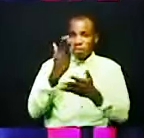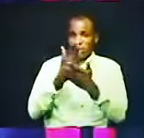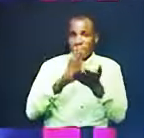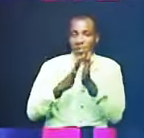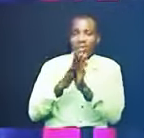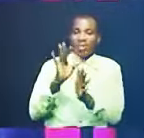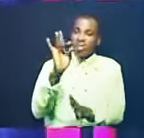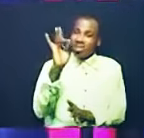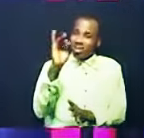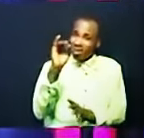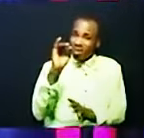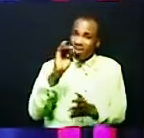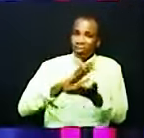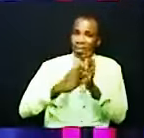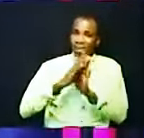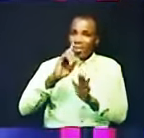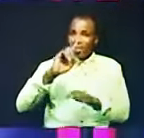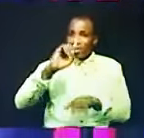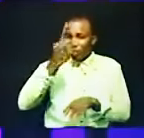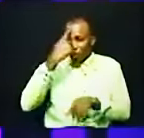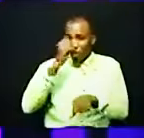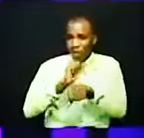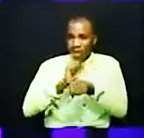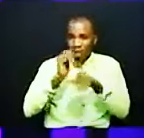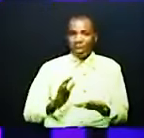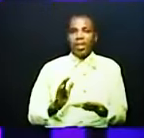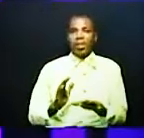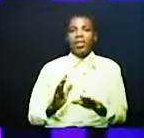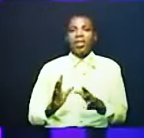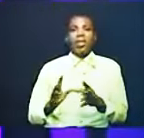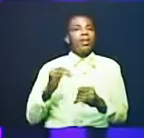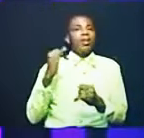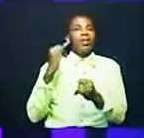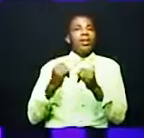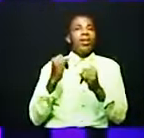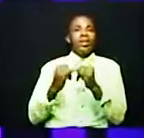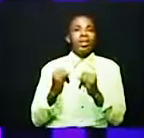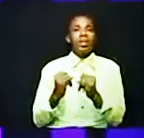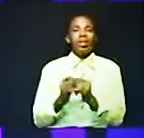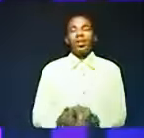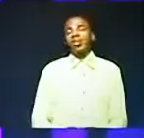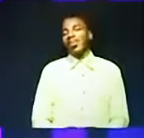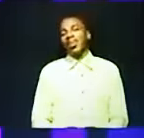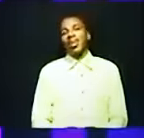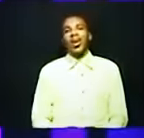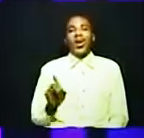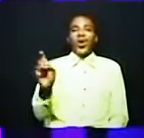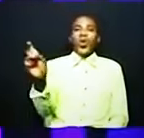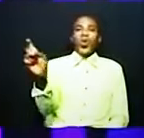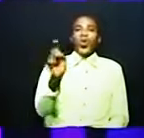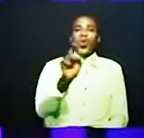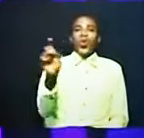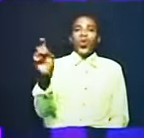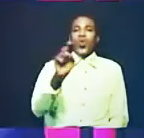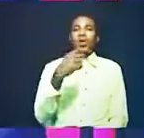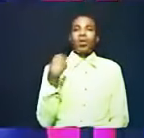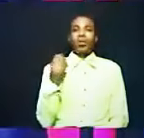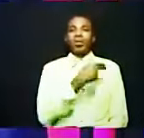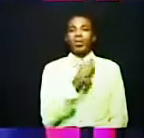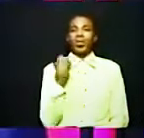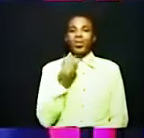And the big one, 100 missionaries.